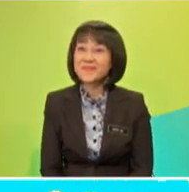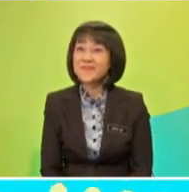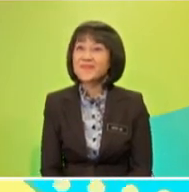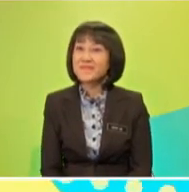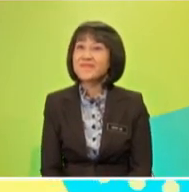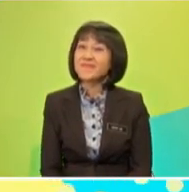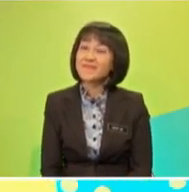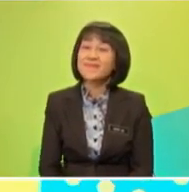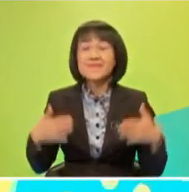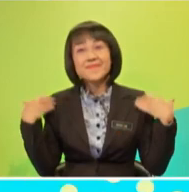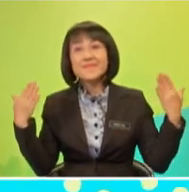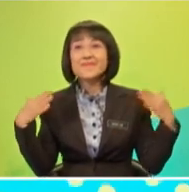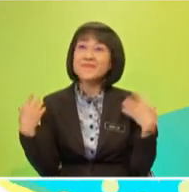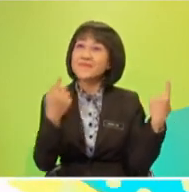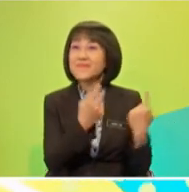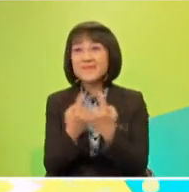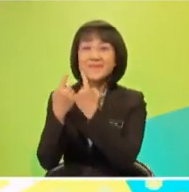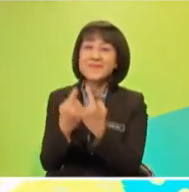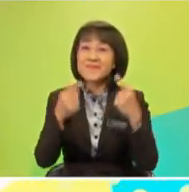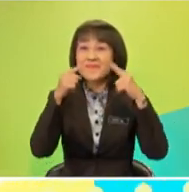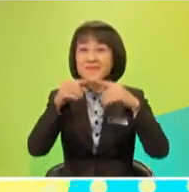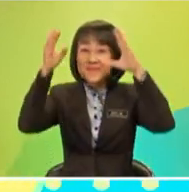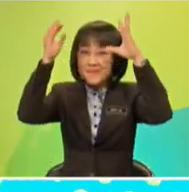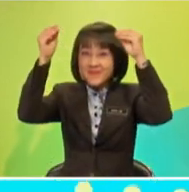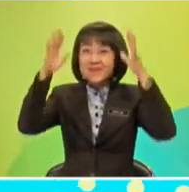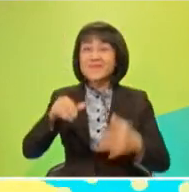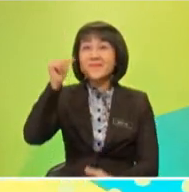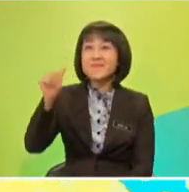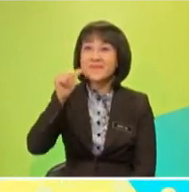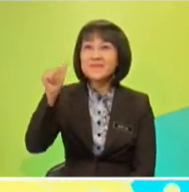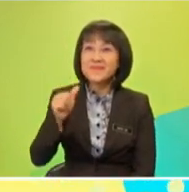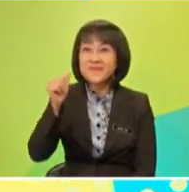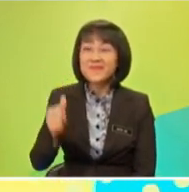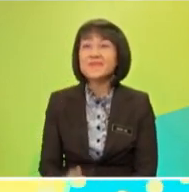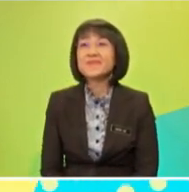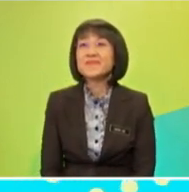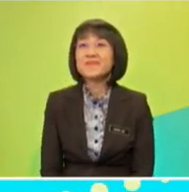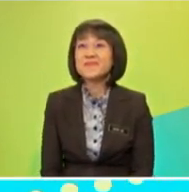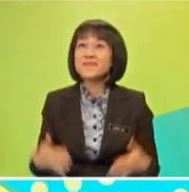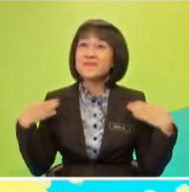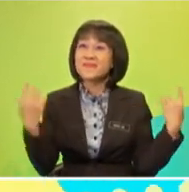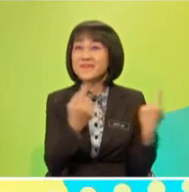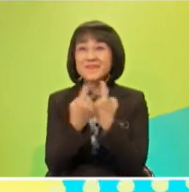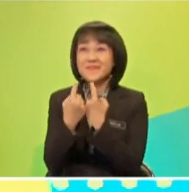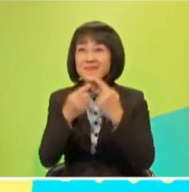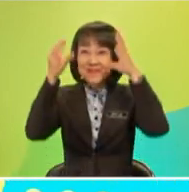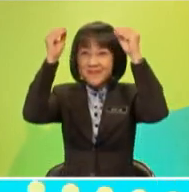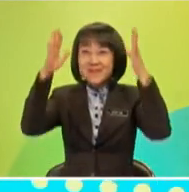to teacher Anjana. Happy birthday to you. Happy birthday, teacher